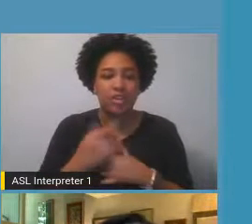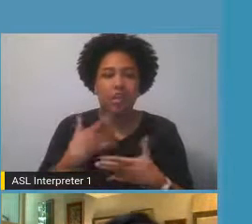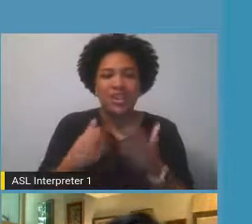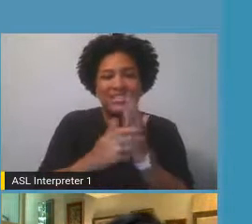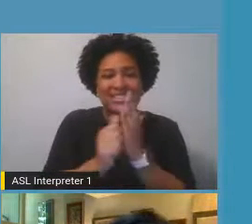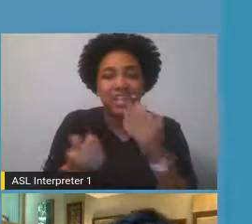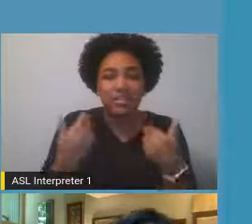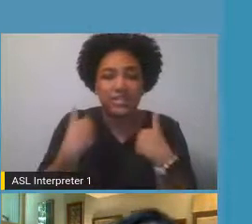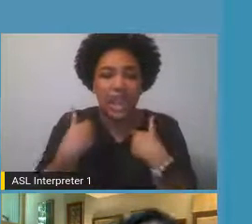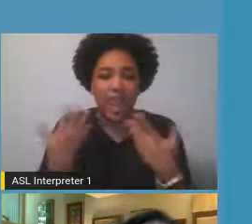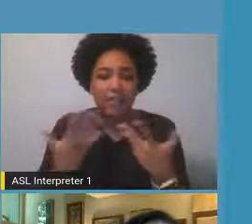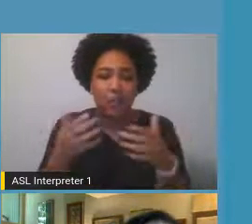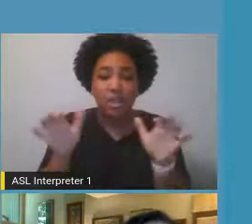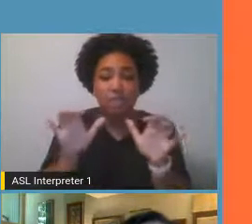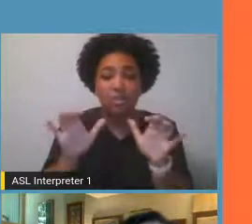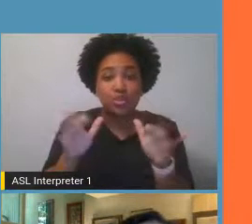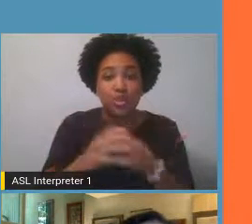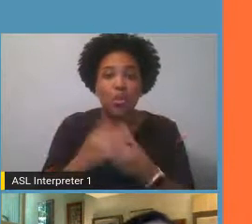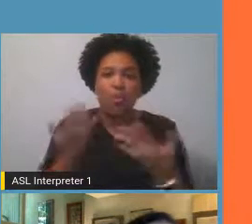and what training is needed.